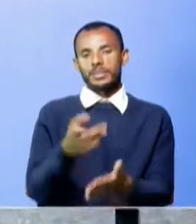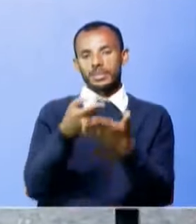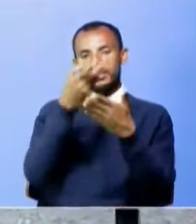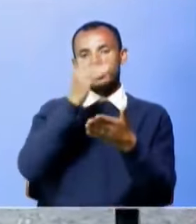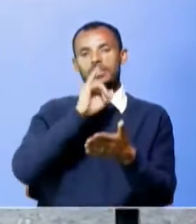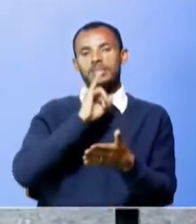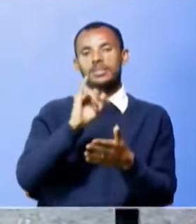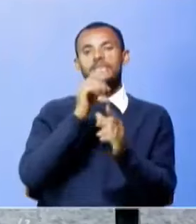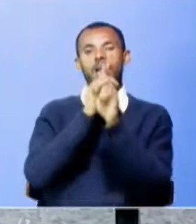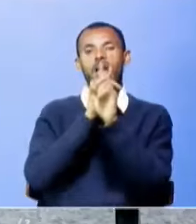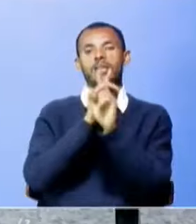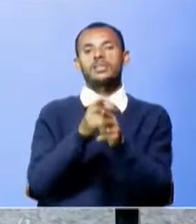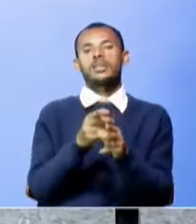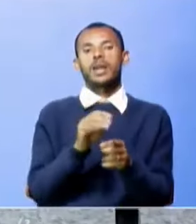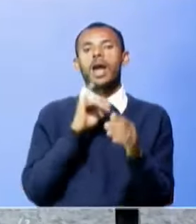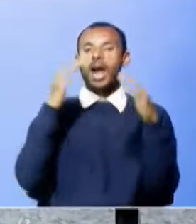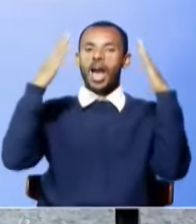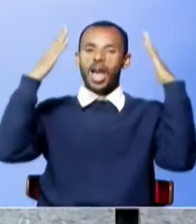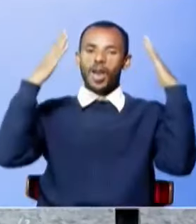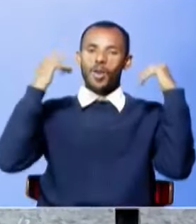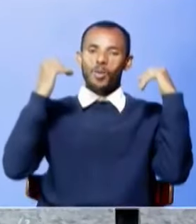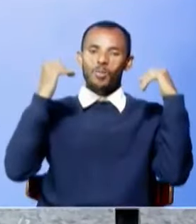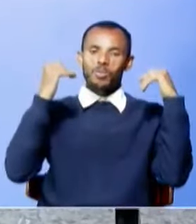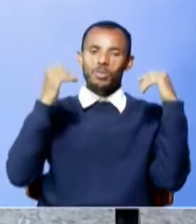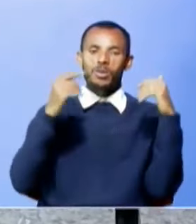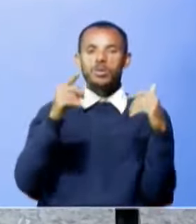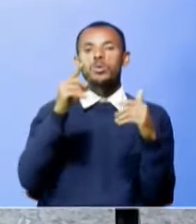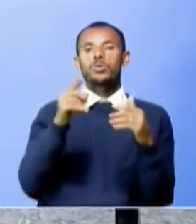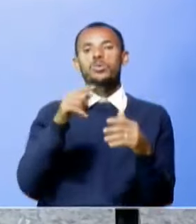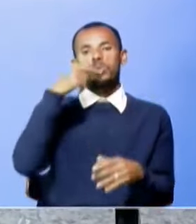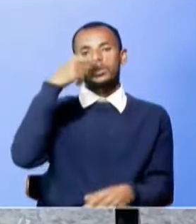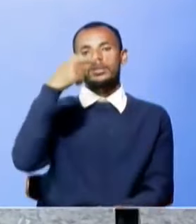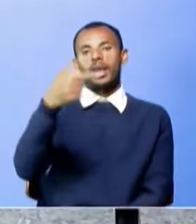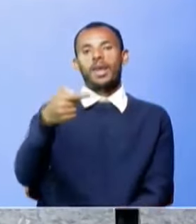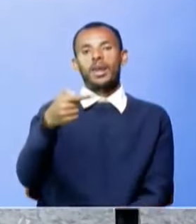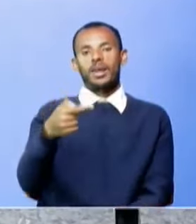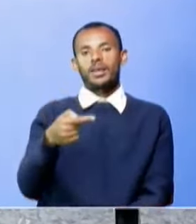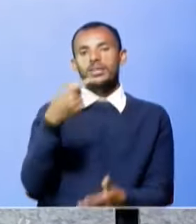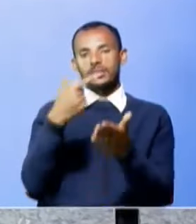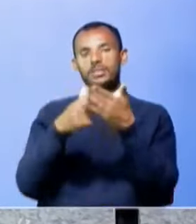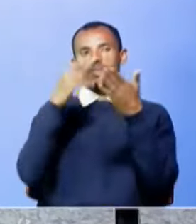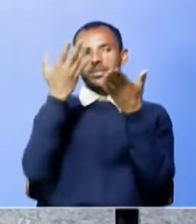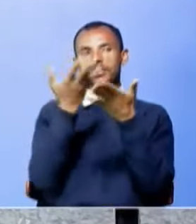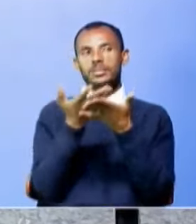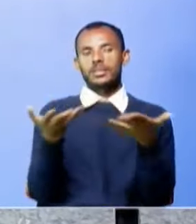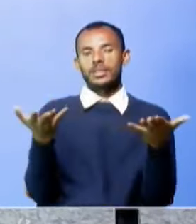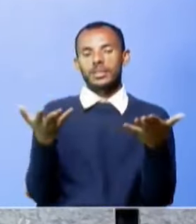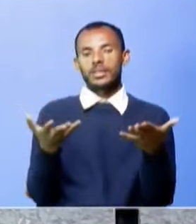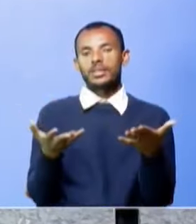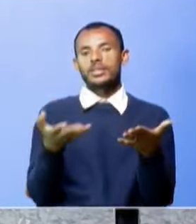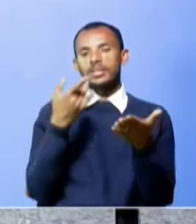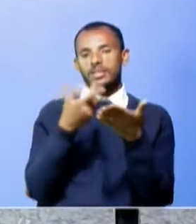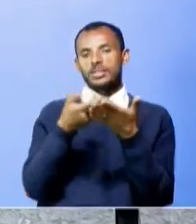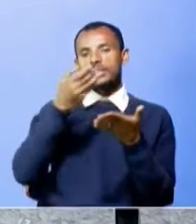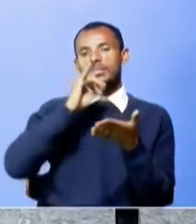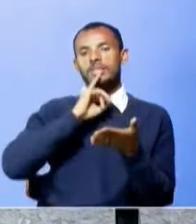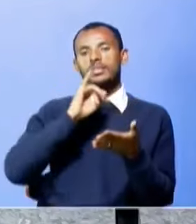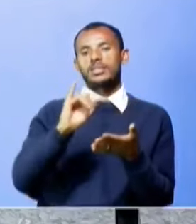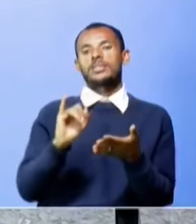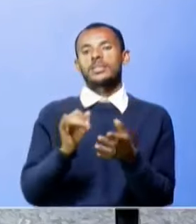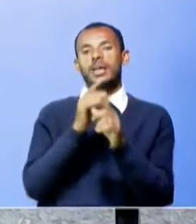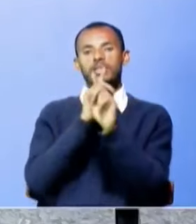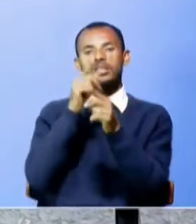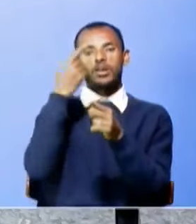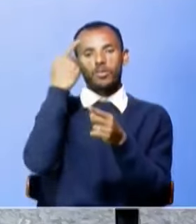is the answer. I hope you said this thing. Okay? So this is the